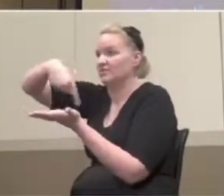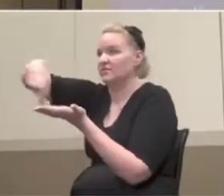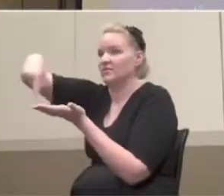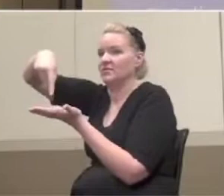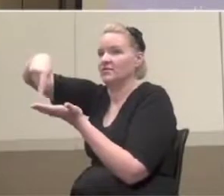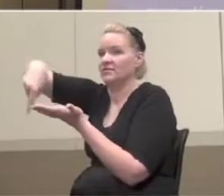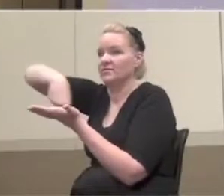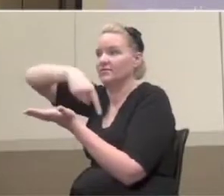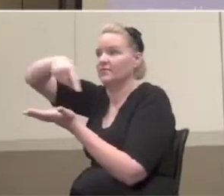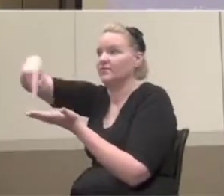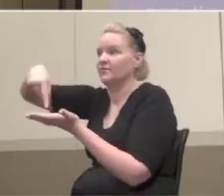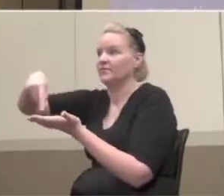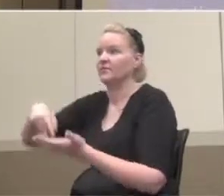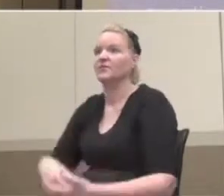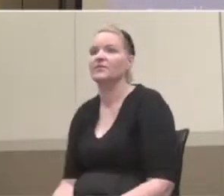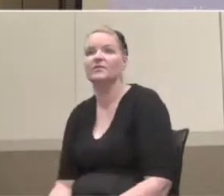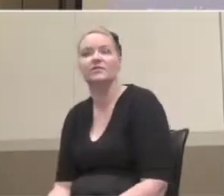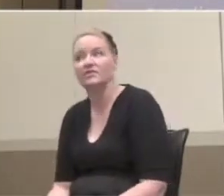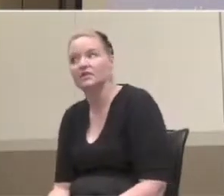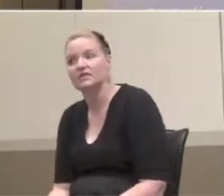She did? No.